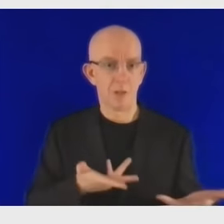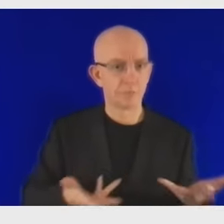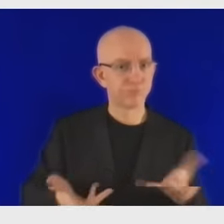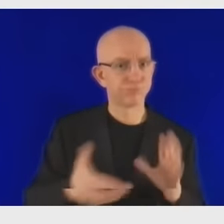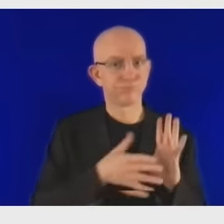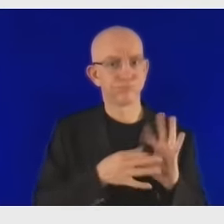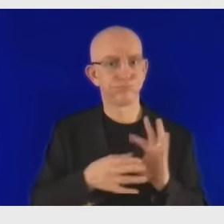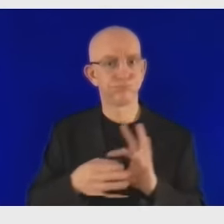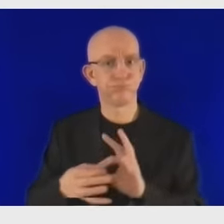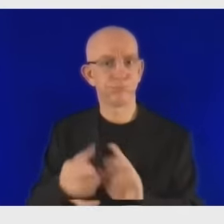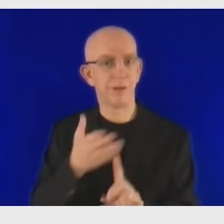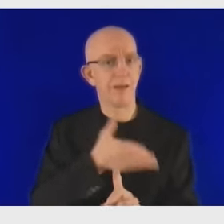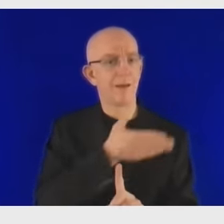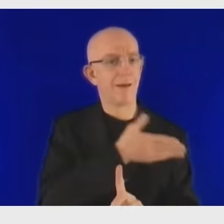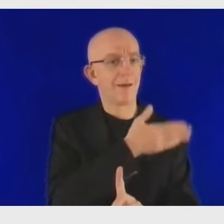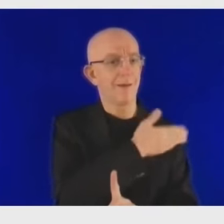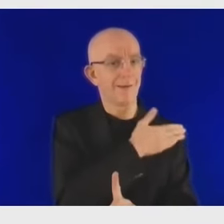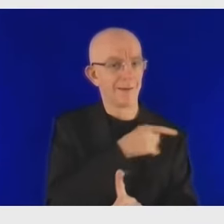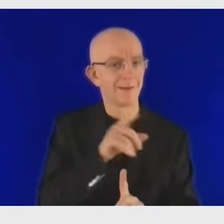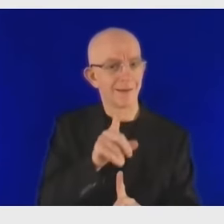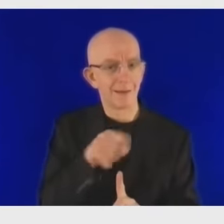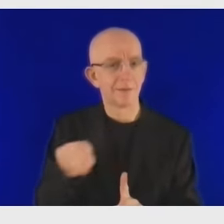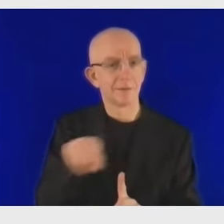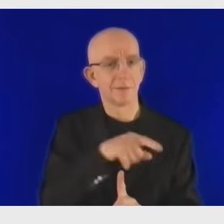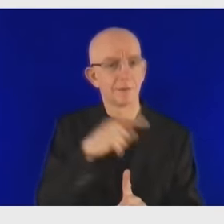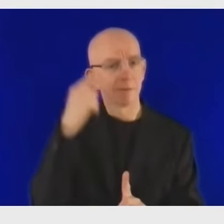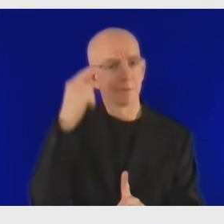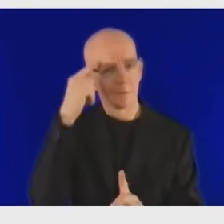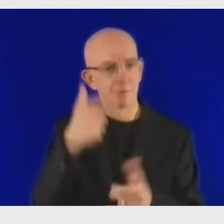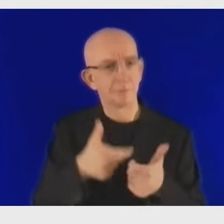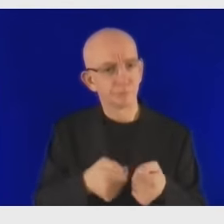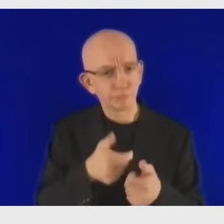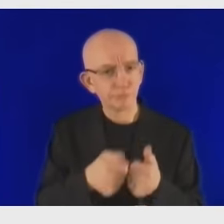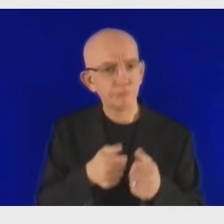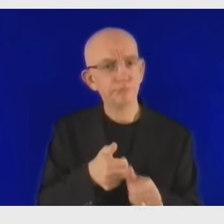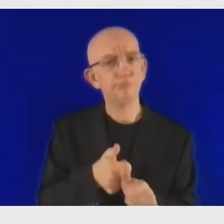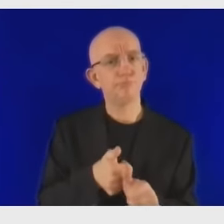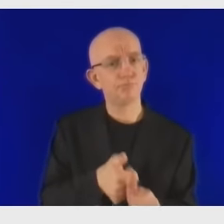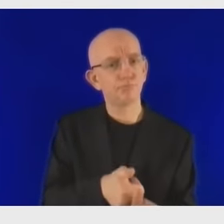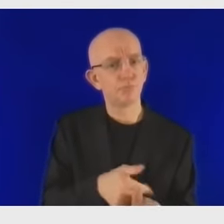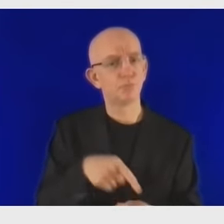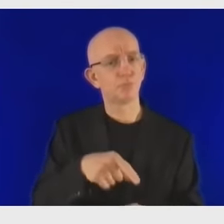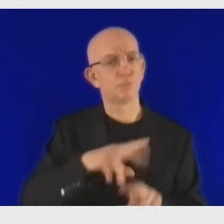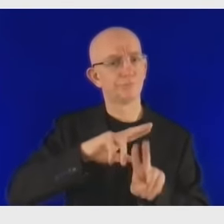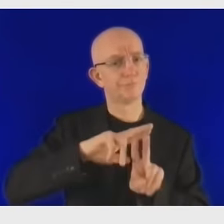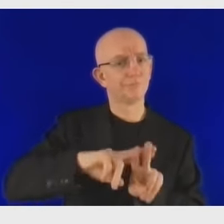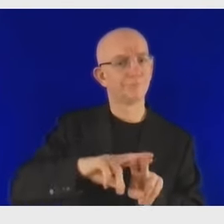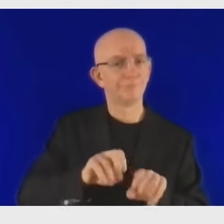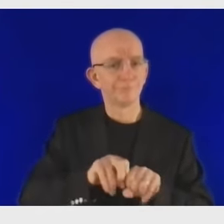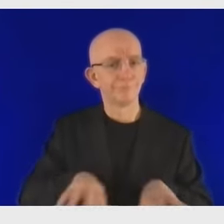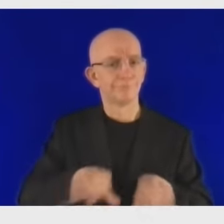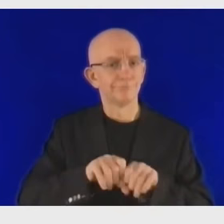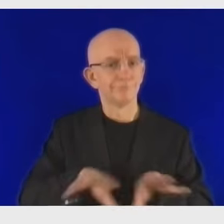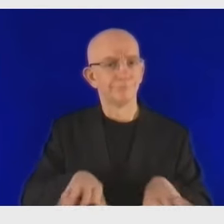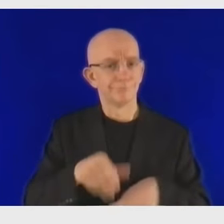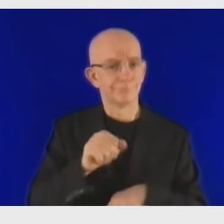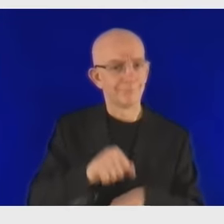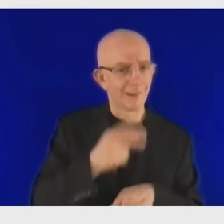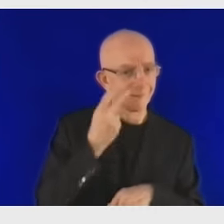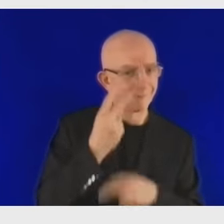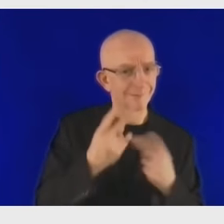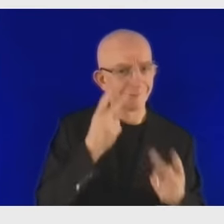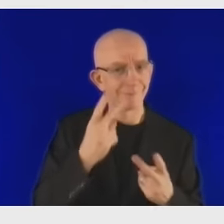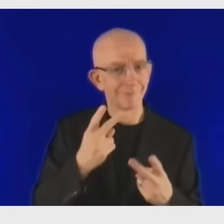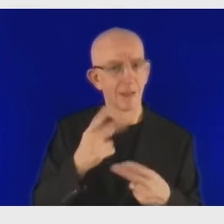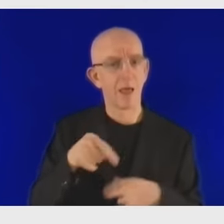that you're already engaged in, because this is but one part of that bigger picture. So we'll start